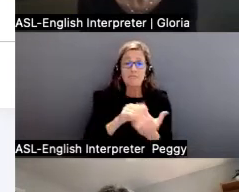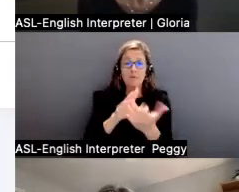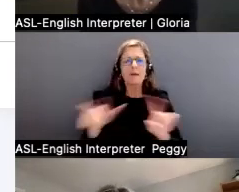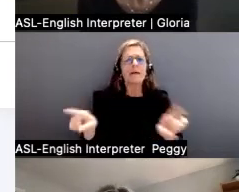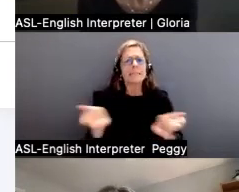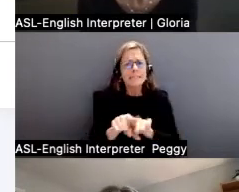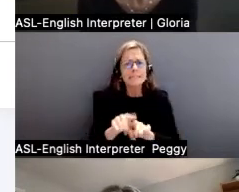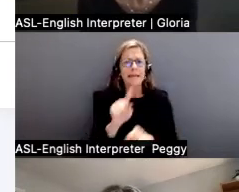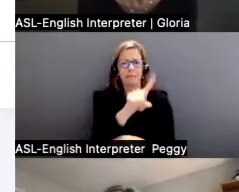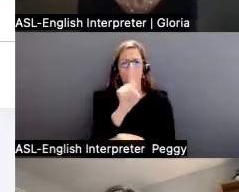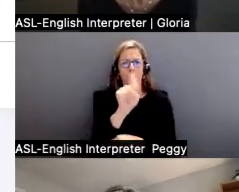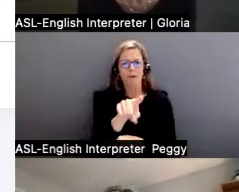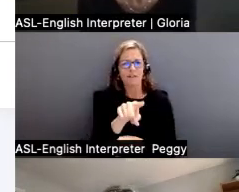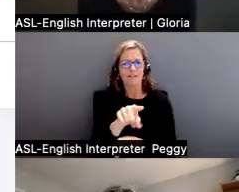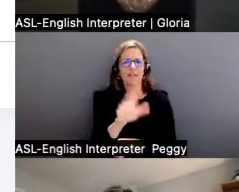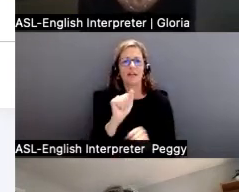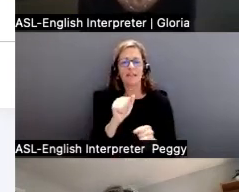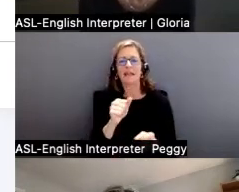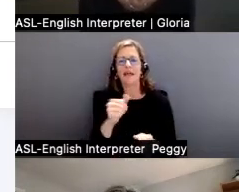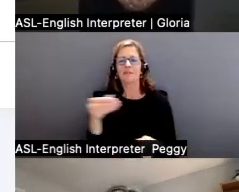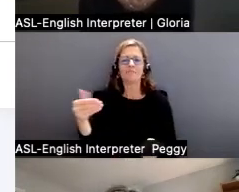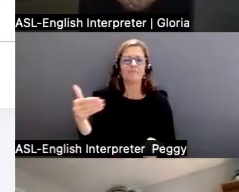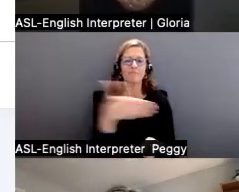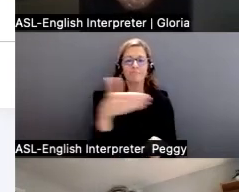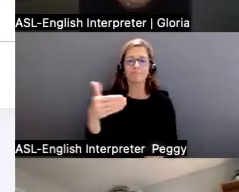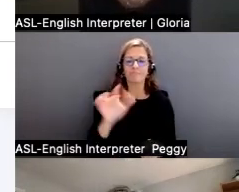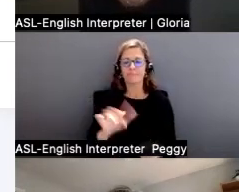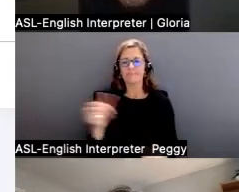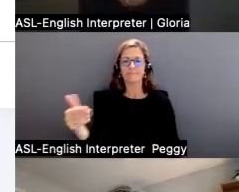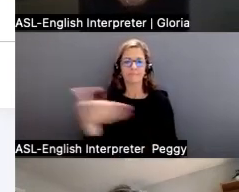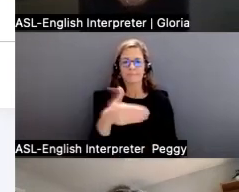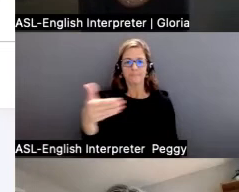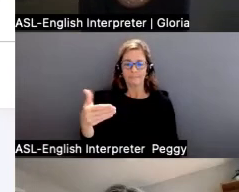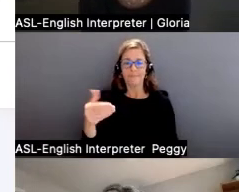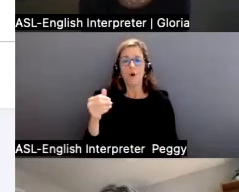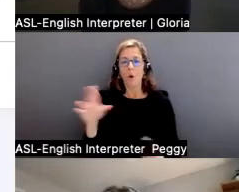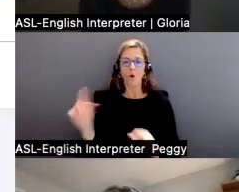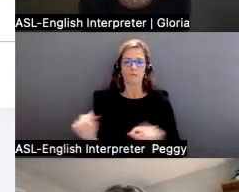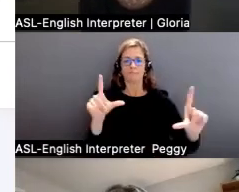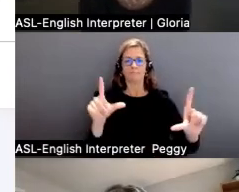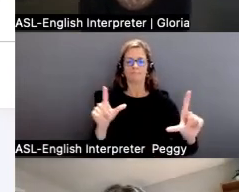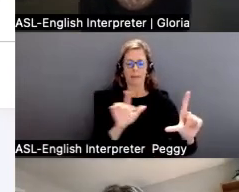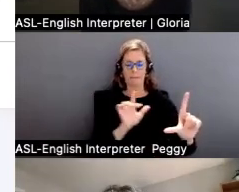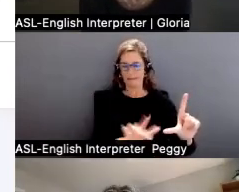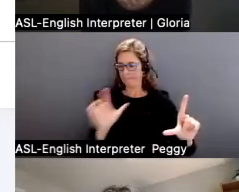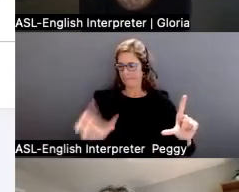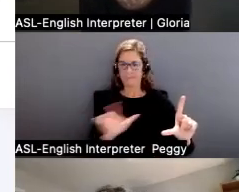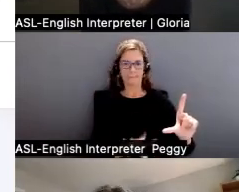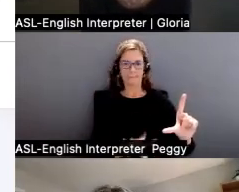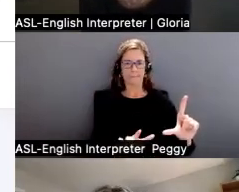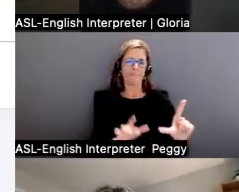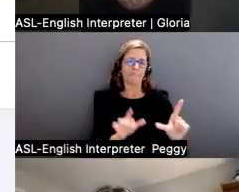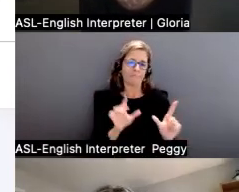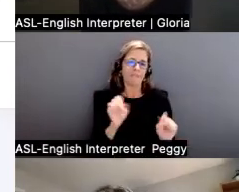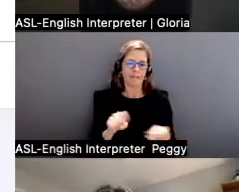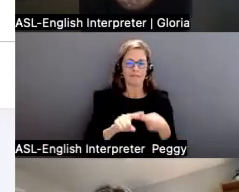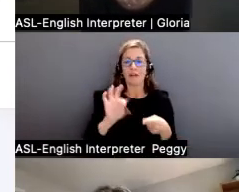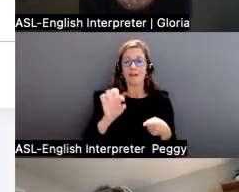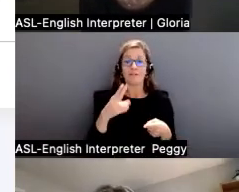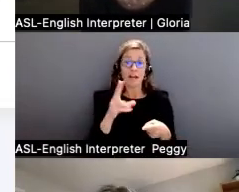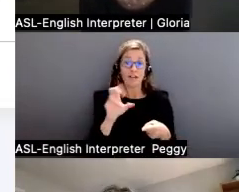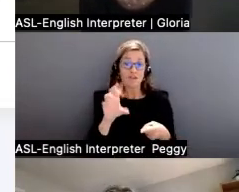same content, the picture, the question, and the answers, I used as flashcards, as learning activities